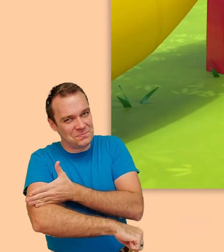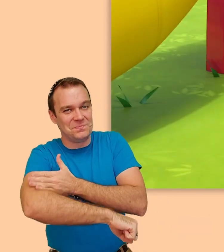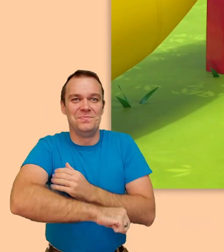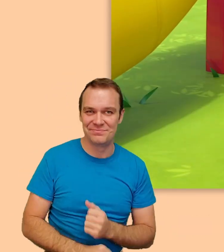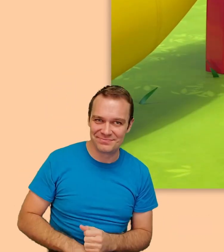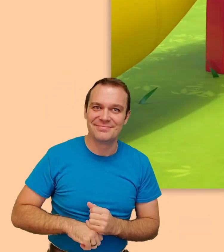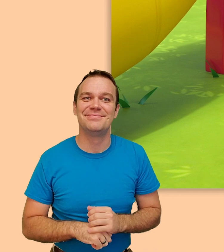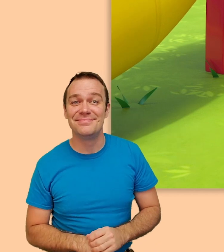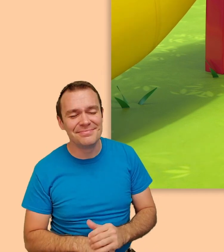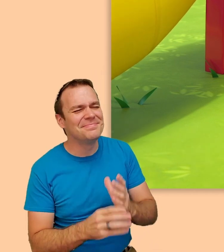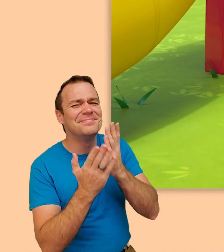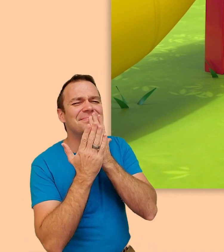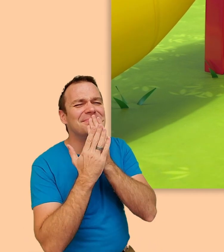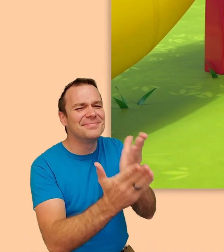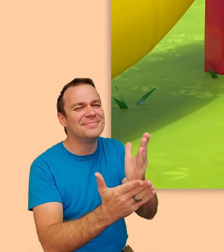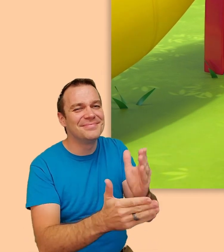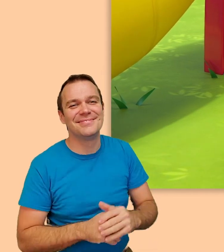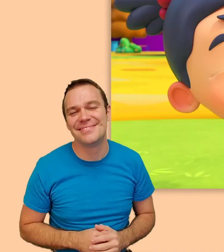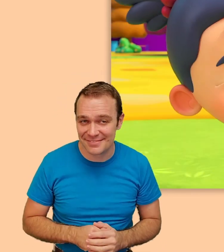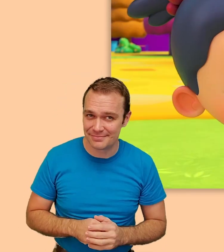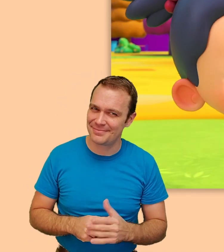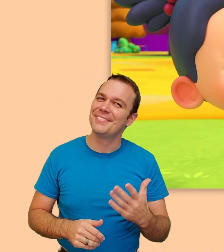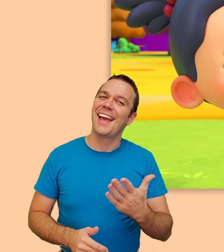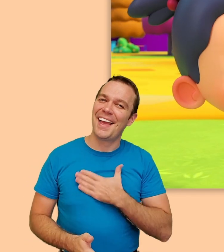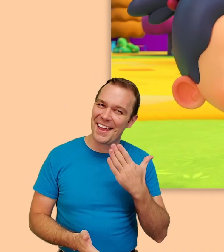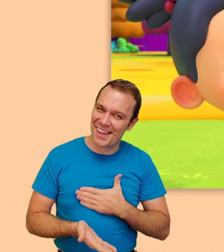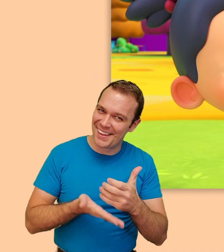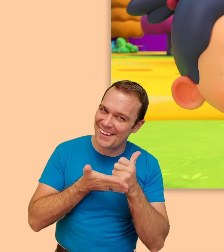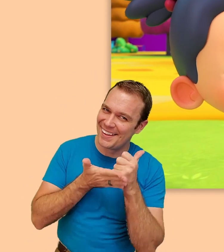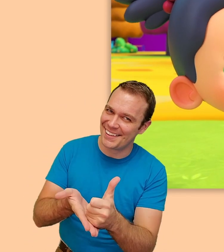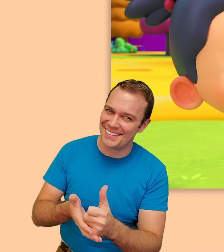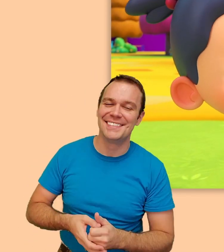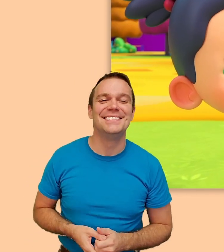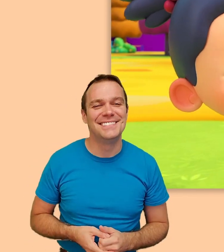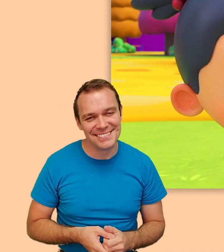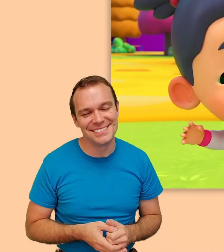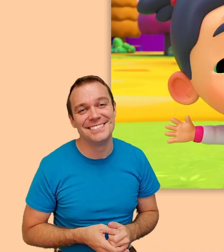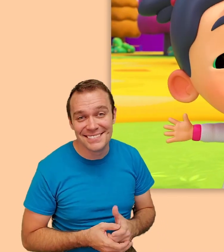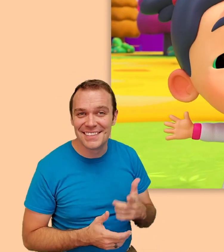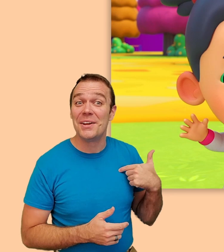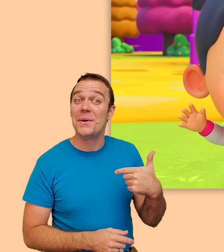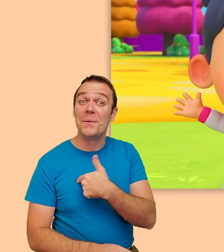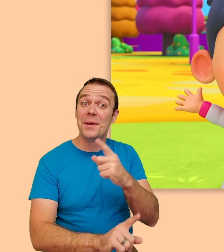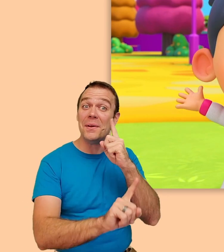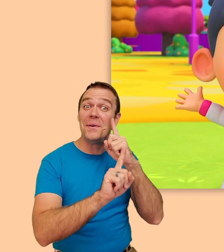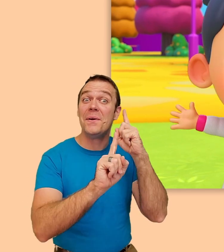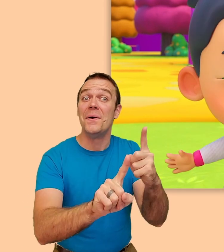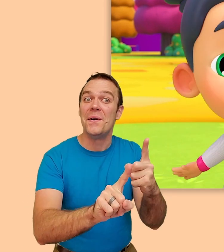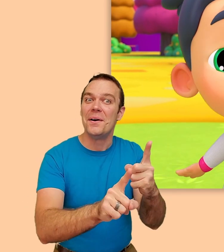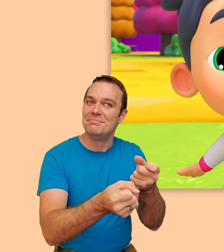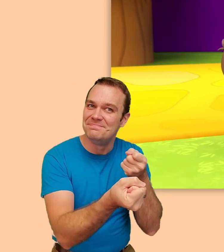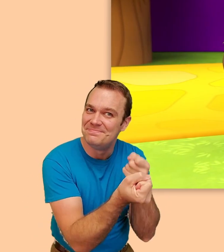better. Thank you. It's our pleasure. We aim